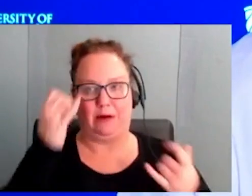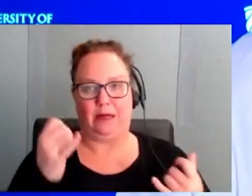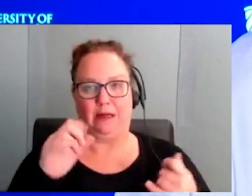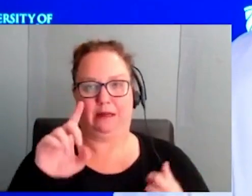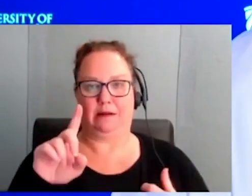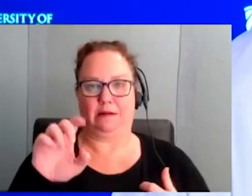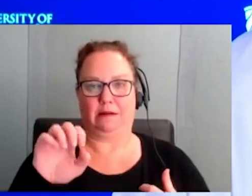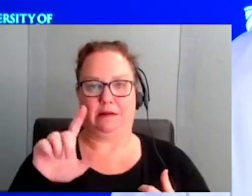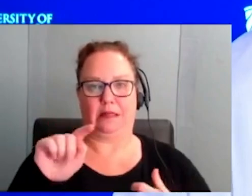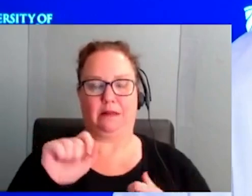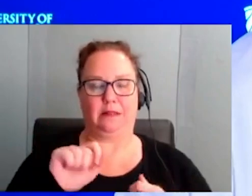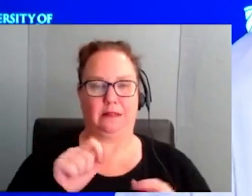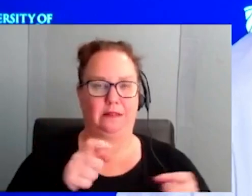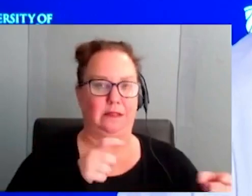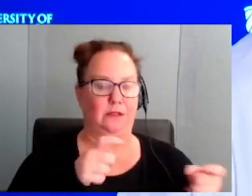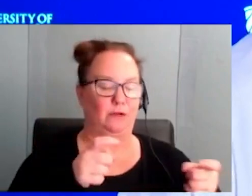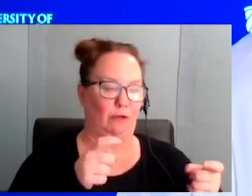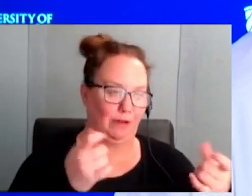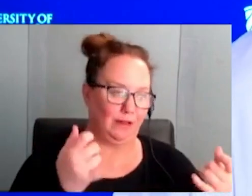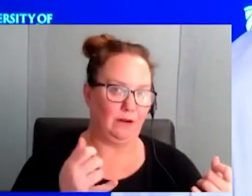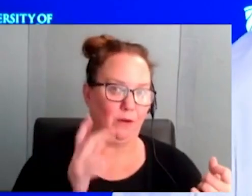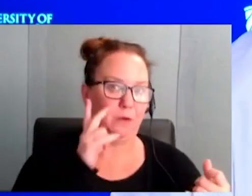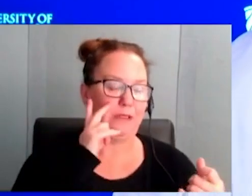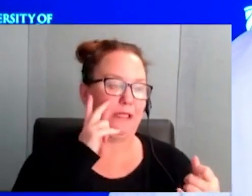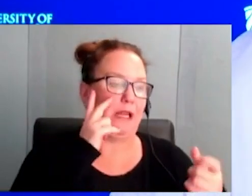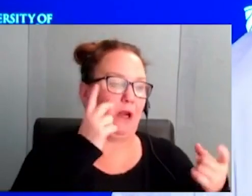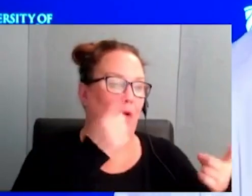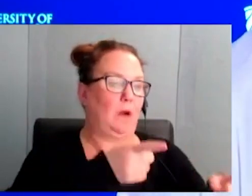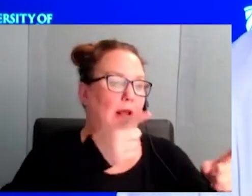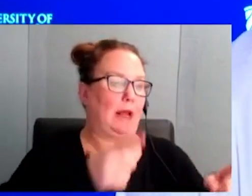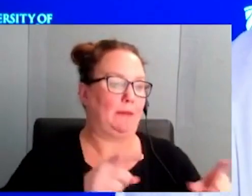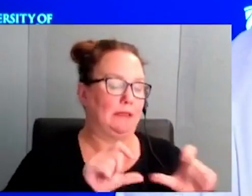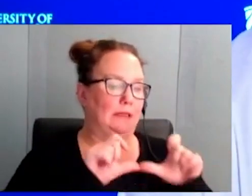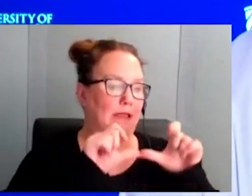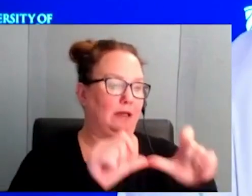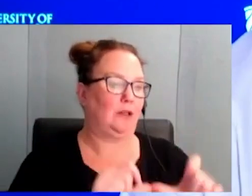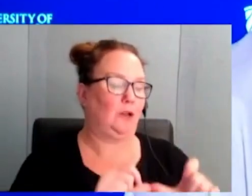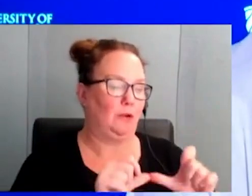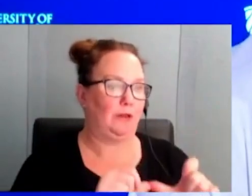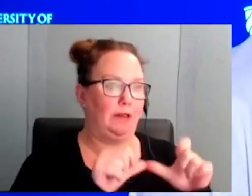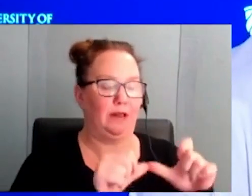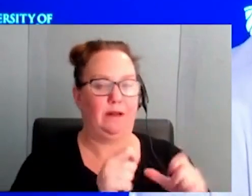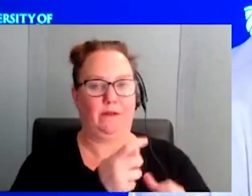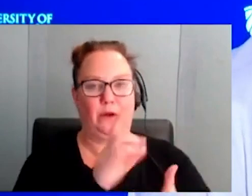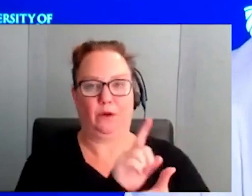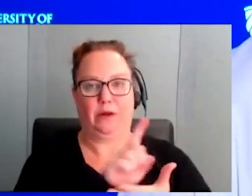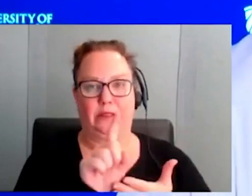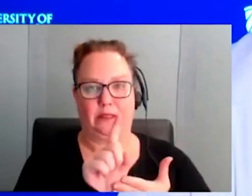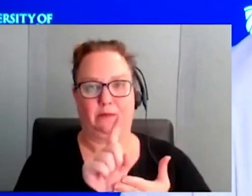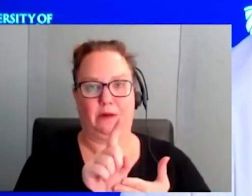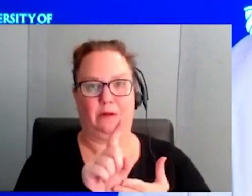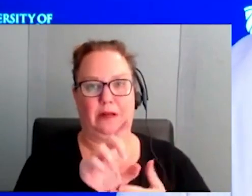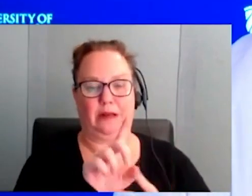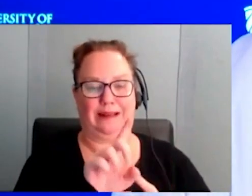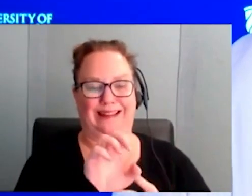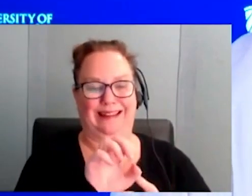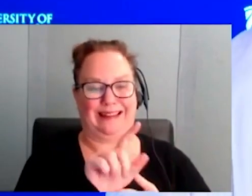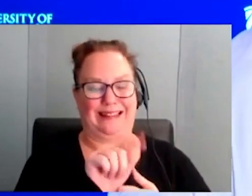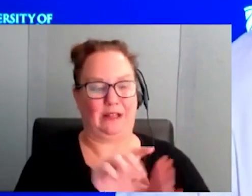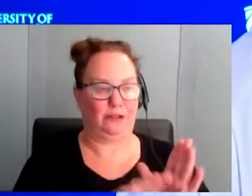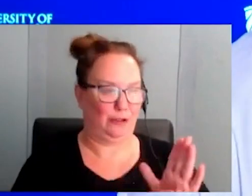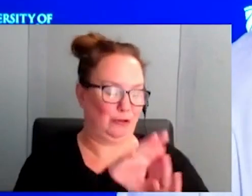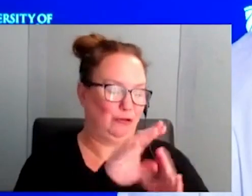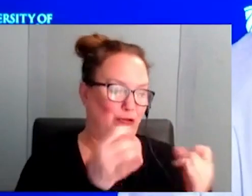to be predominant, and we will kind of see what happens moving forward in the next couple weeks, but we are still in a significant Delta surge. However,